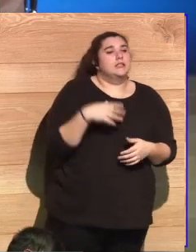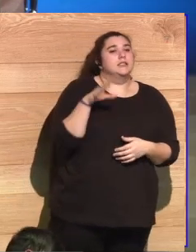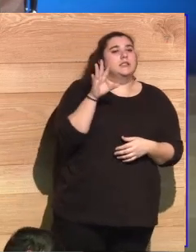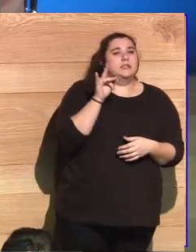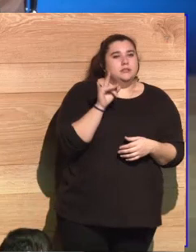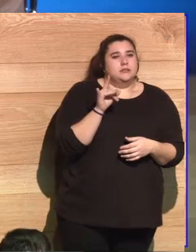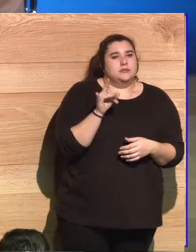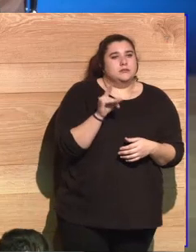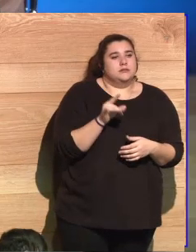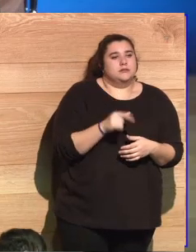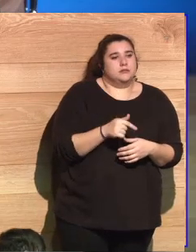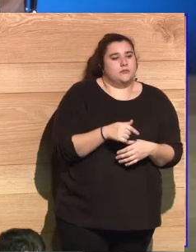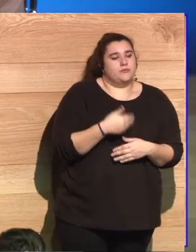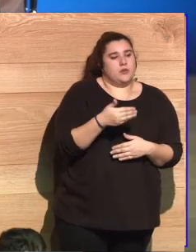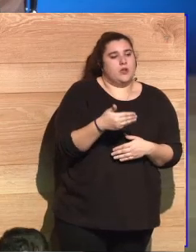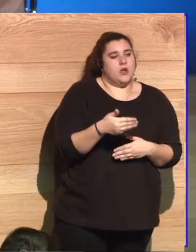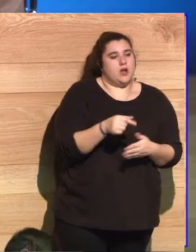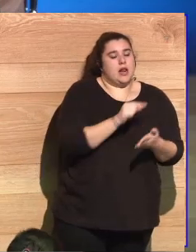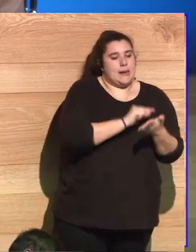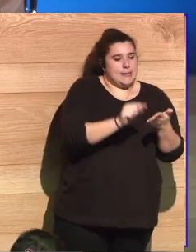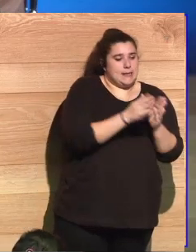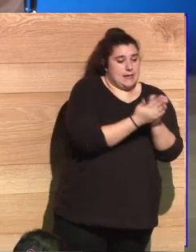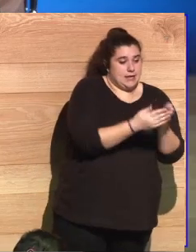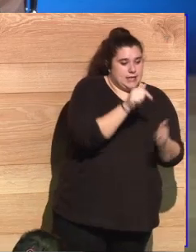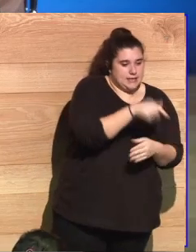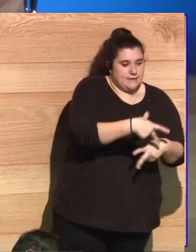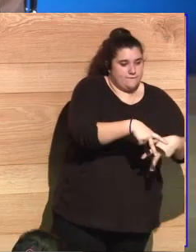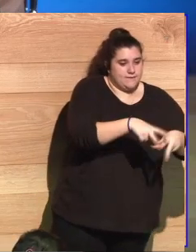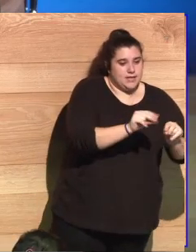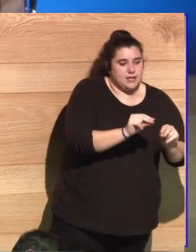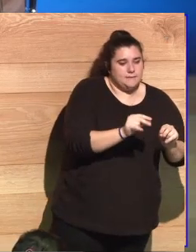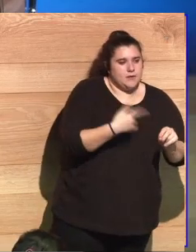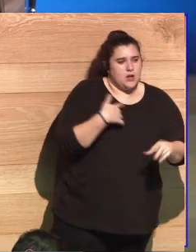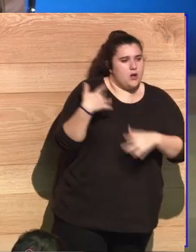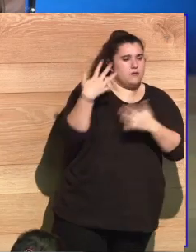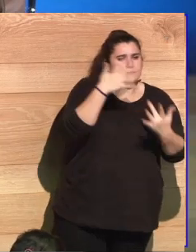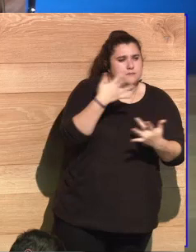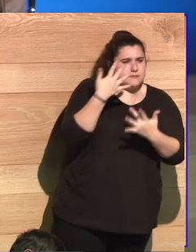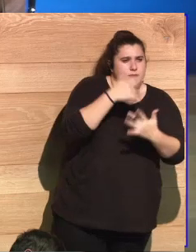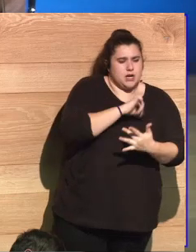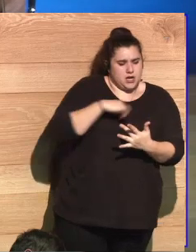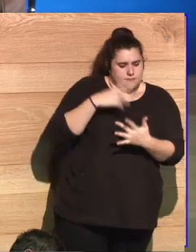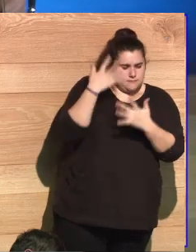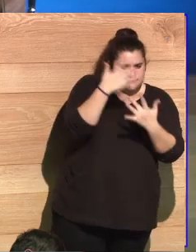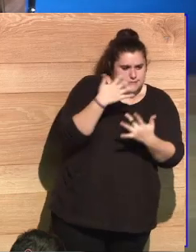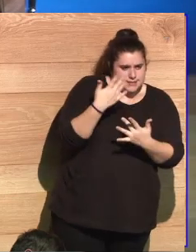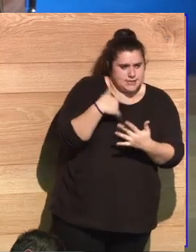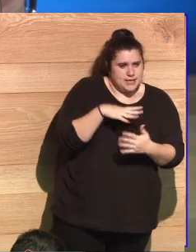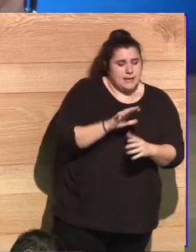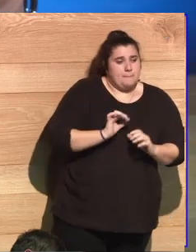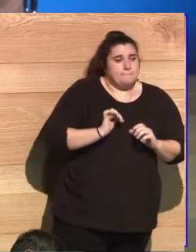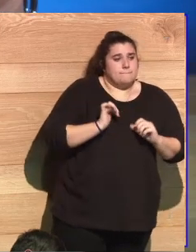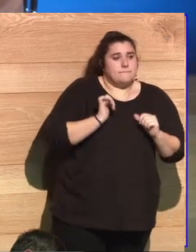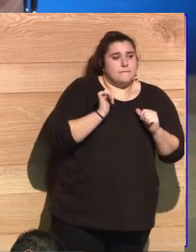I finished this book and I finally convinced myself that I could start on page 1 and get to the